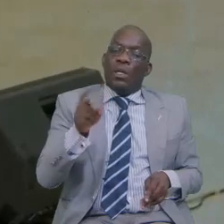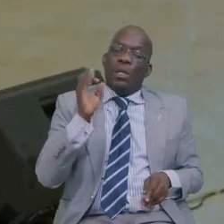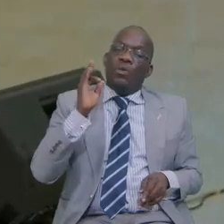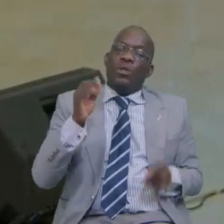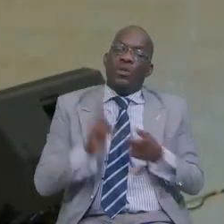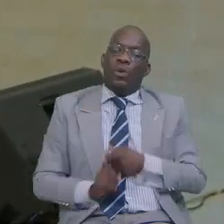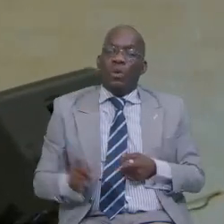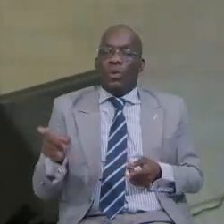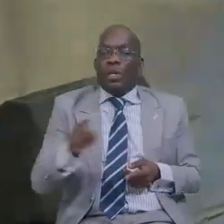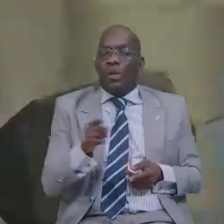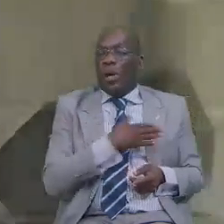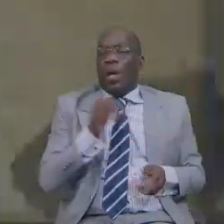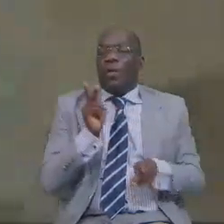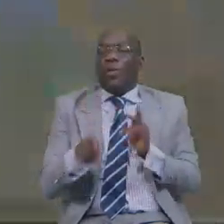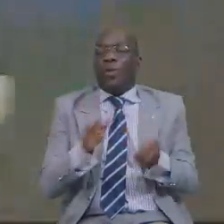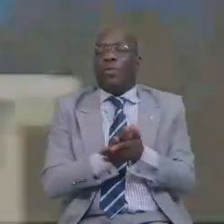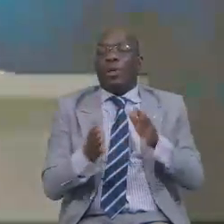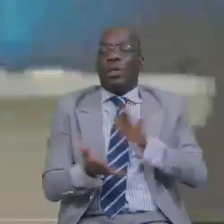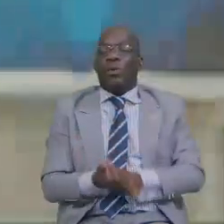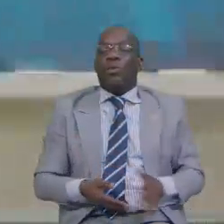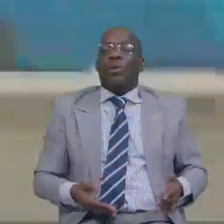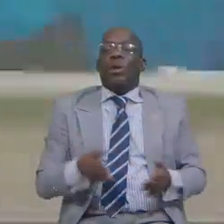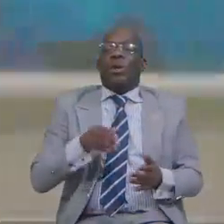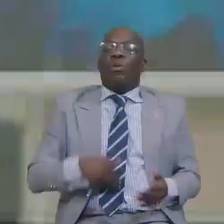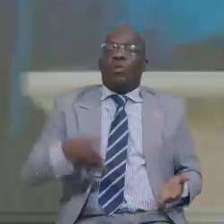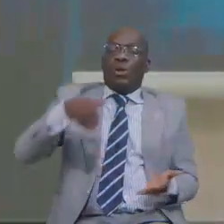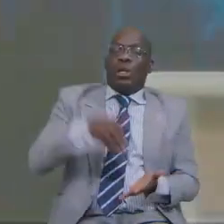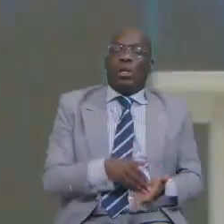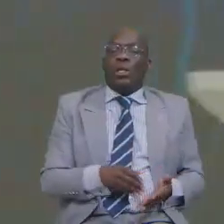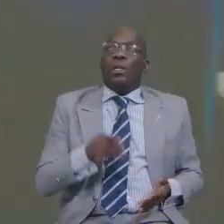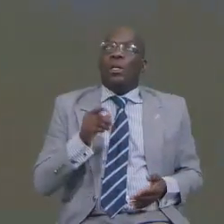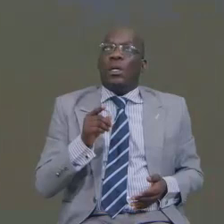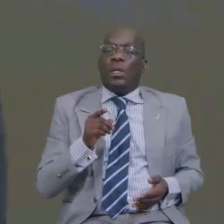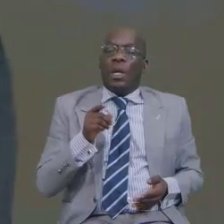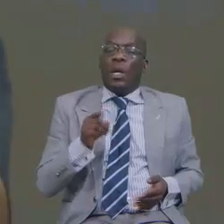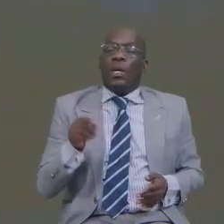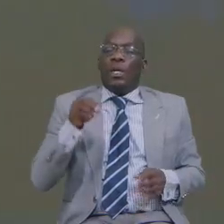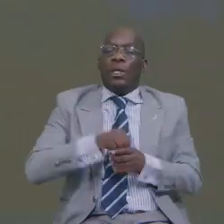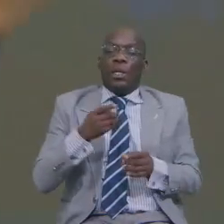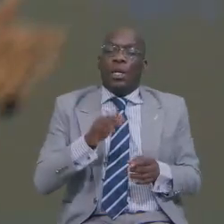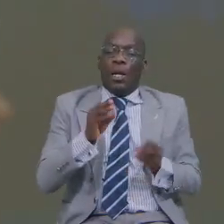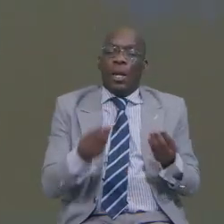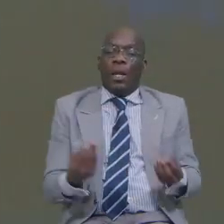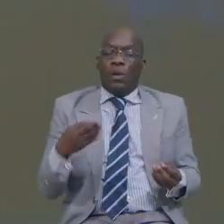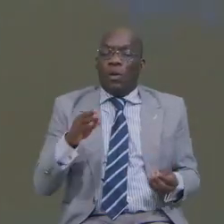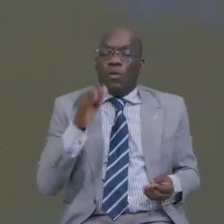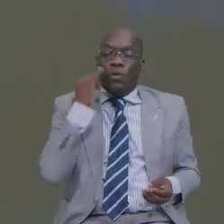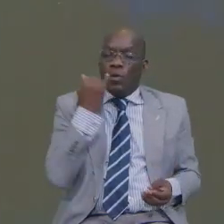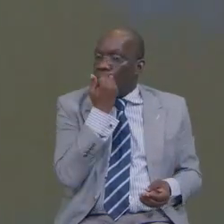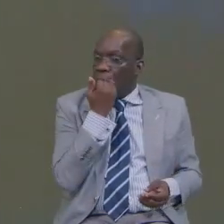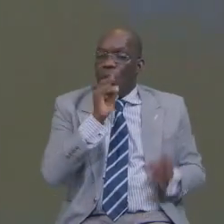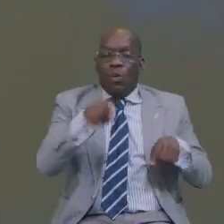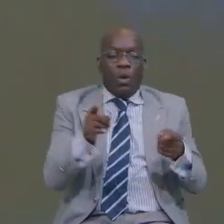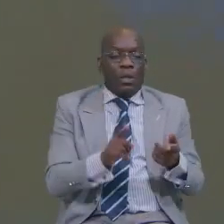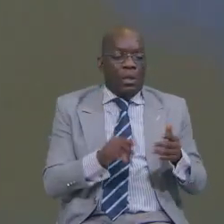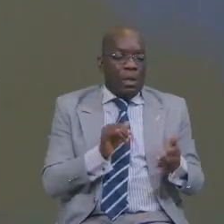good. And then in the land of Israel, everywhere he went to that place, Joppa, went to that other place.